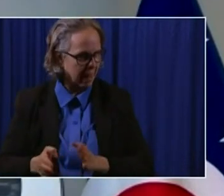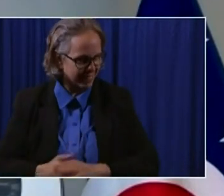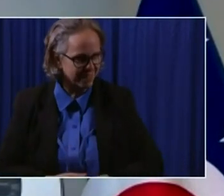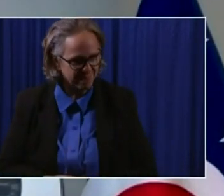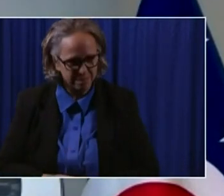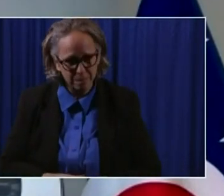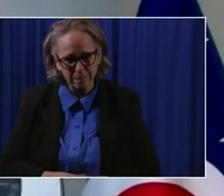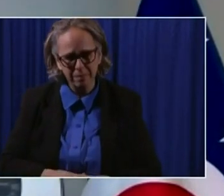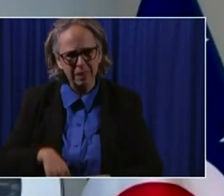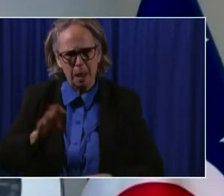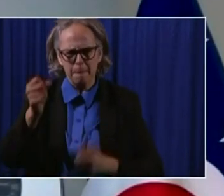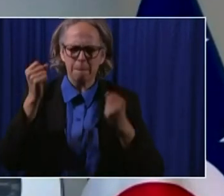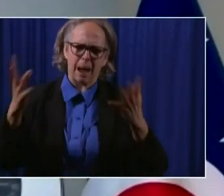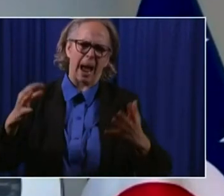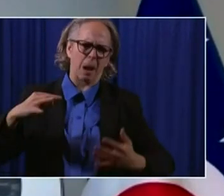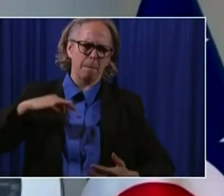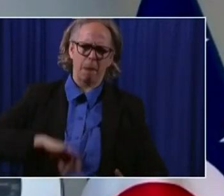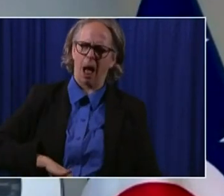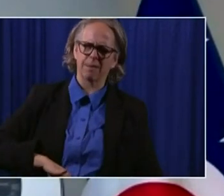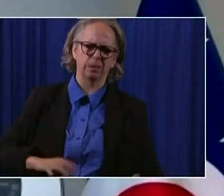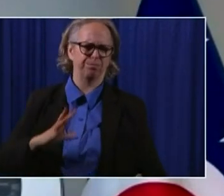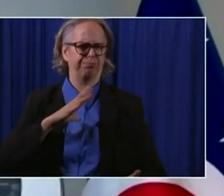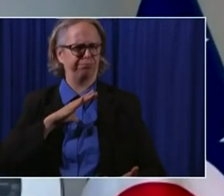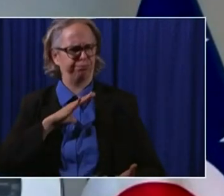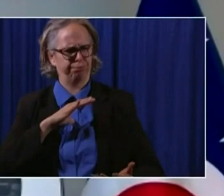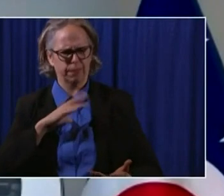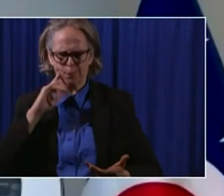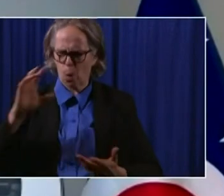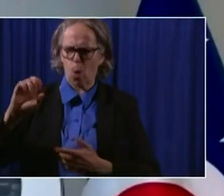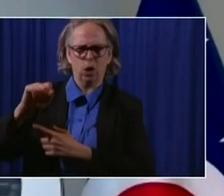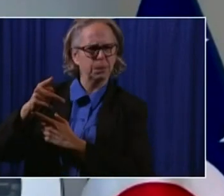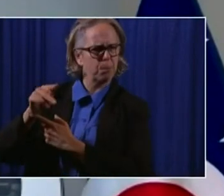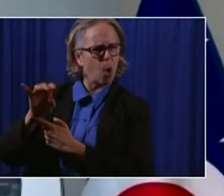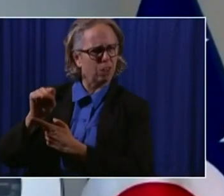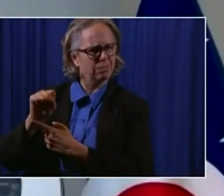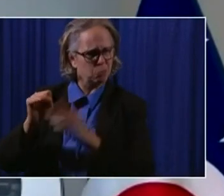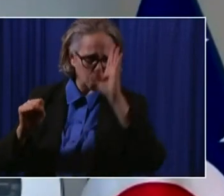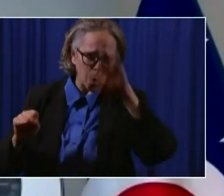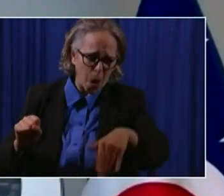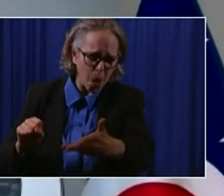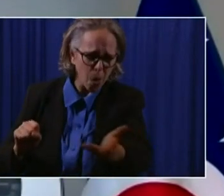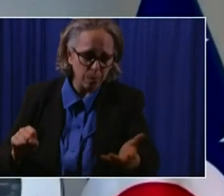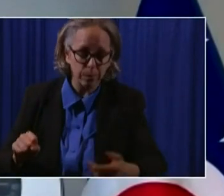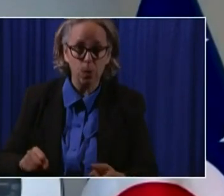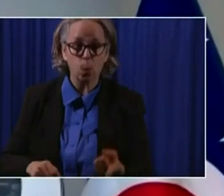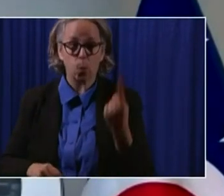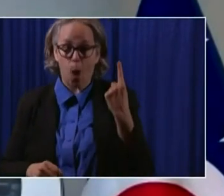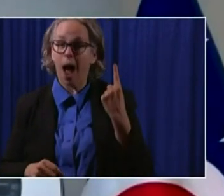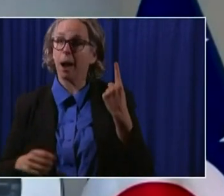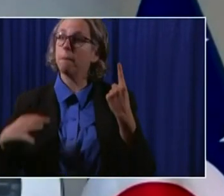potential benefits of proceeding with sports is that the athletes, coaches, and families